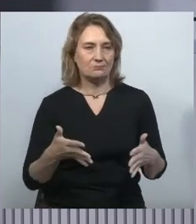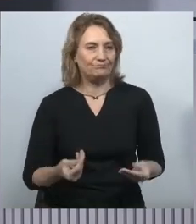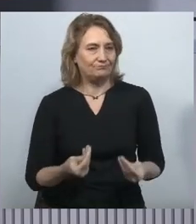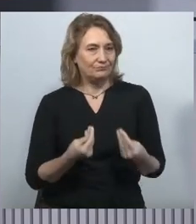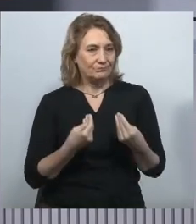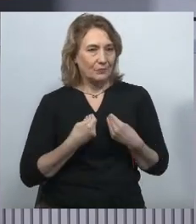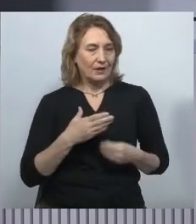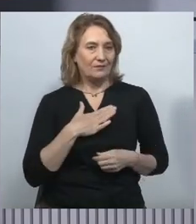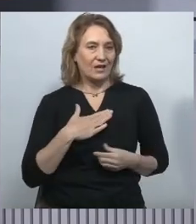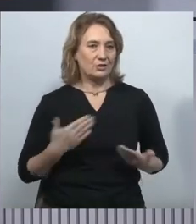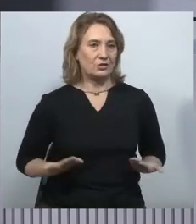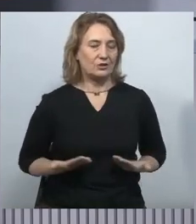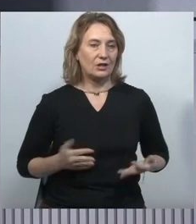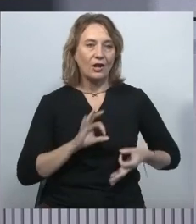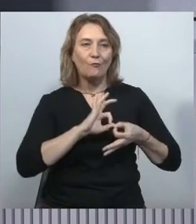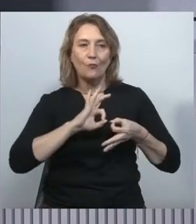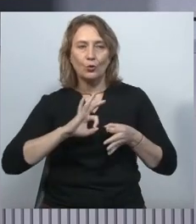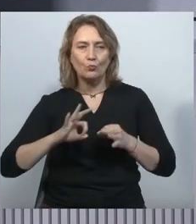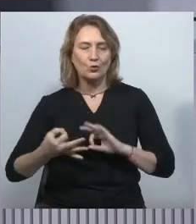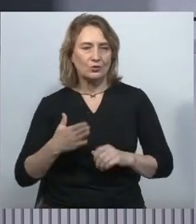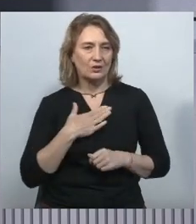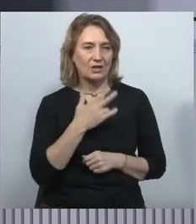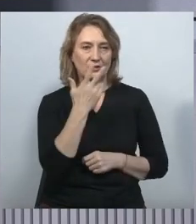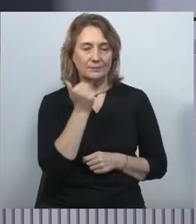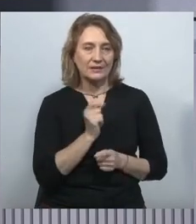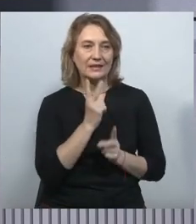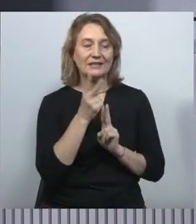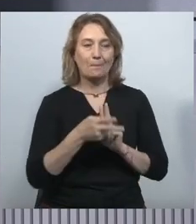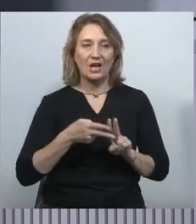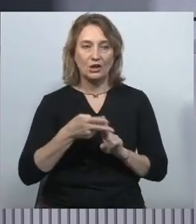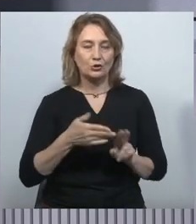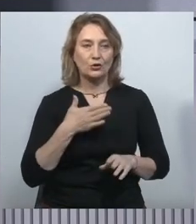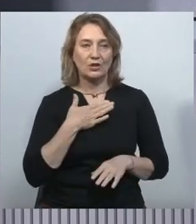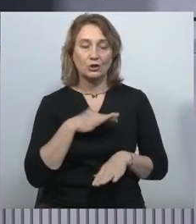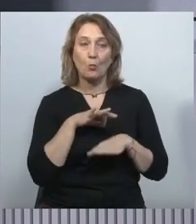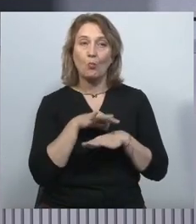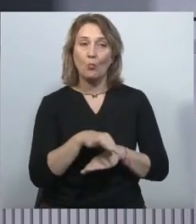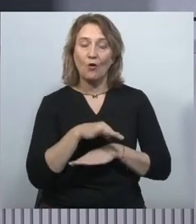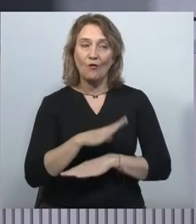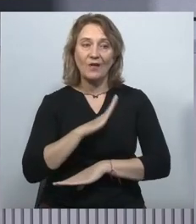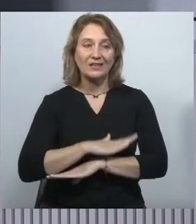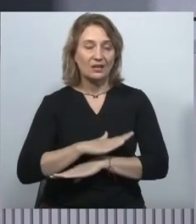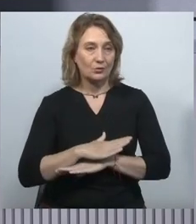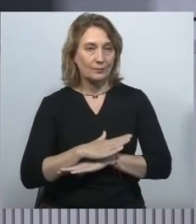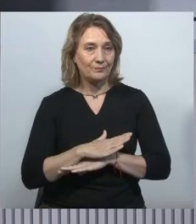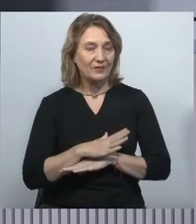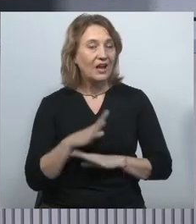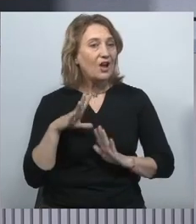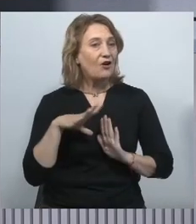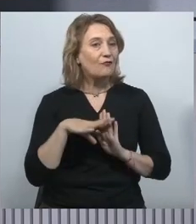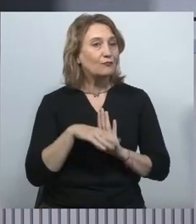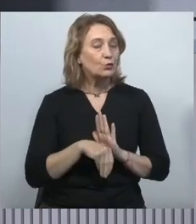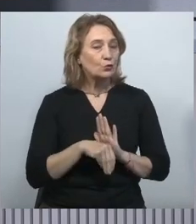that is becoming a part of our life, is shaping our habits, and is changing our behavior. At the same